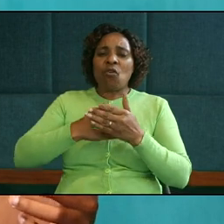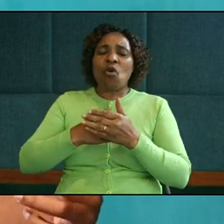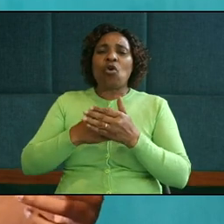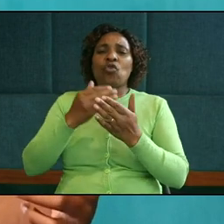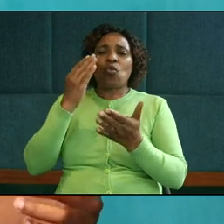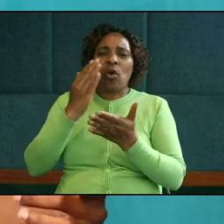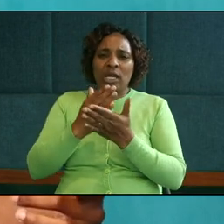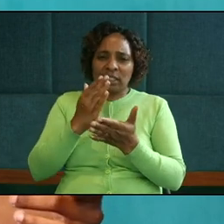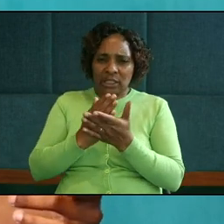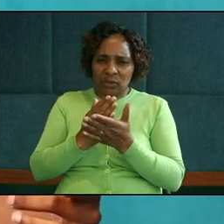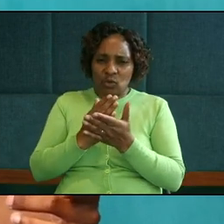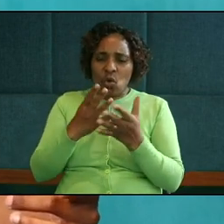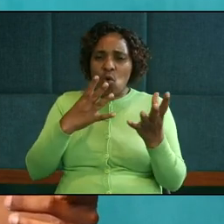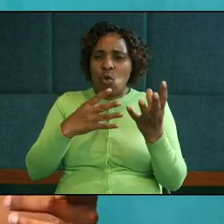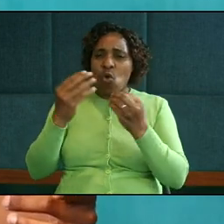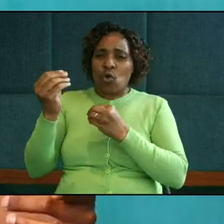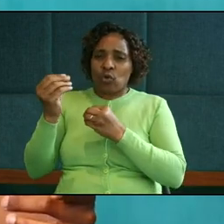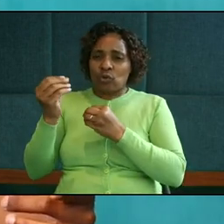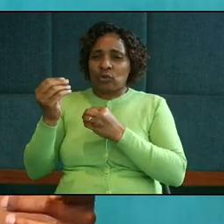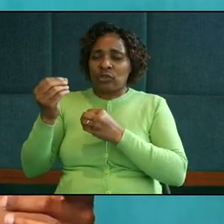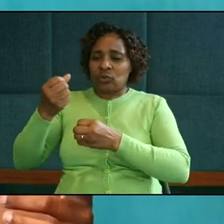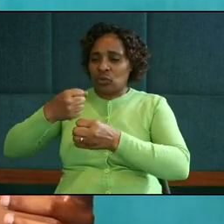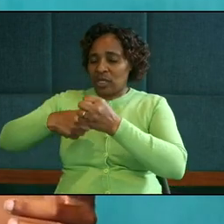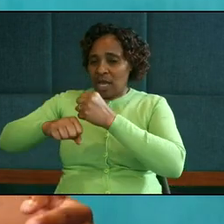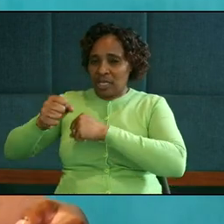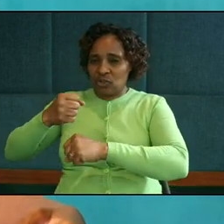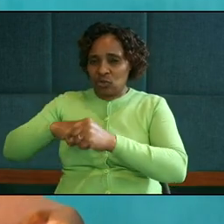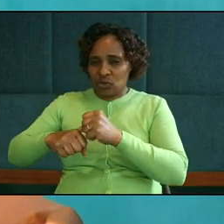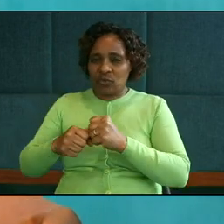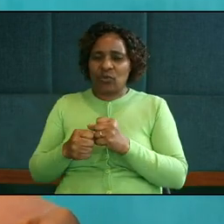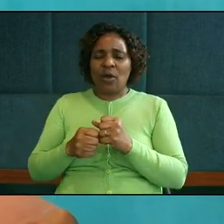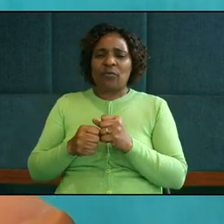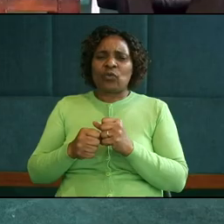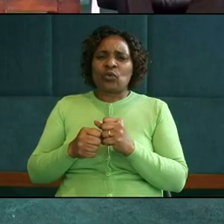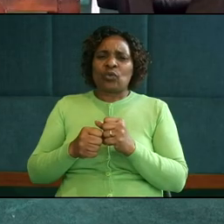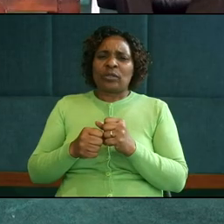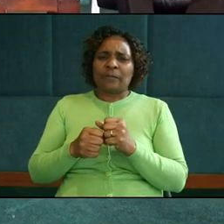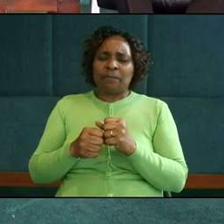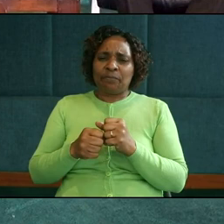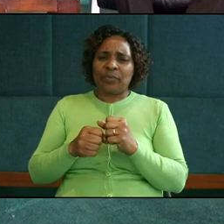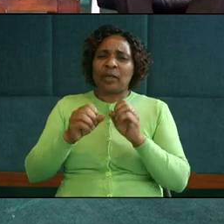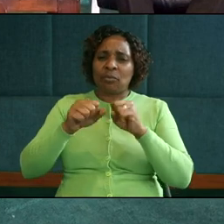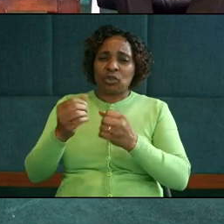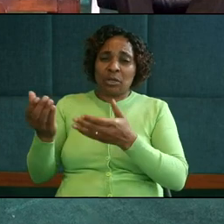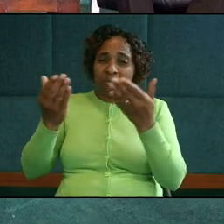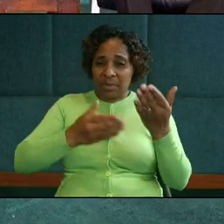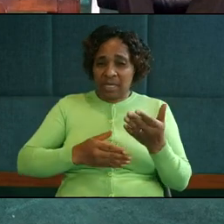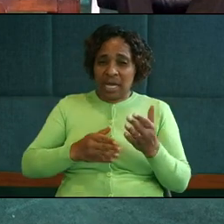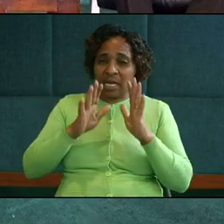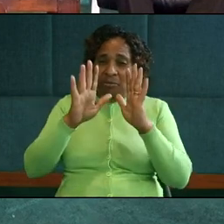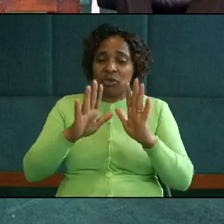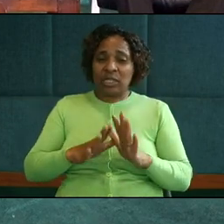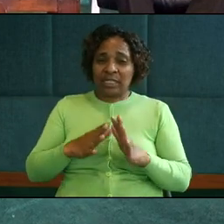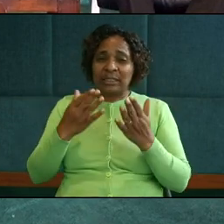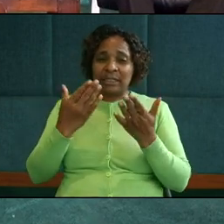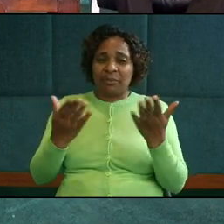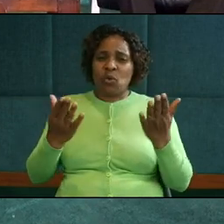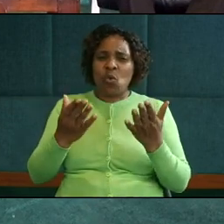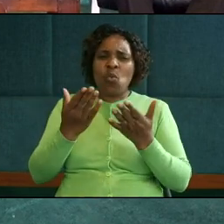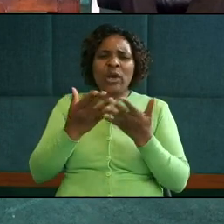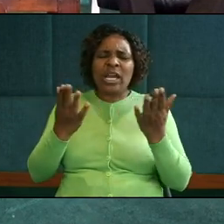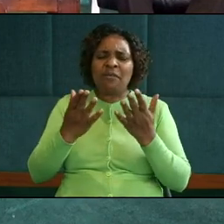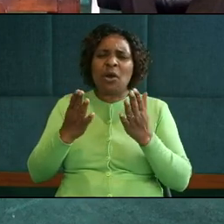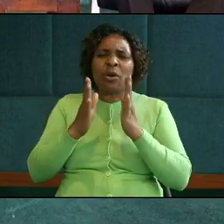actually go to the action. Yeah. Okay, no, I think you bring an important point. Eh? Whenever we